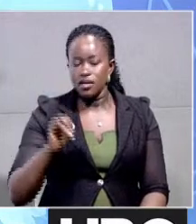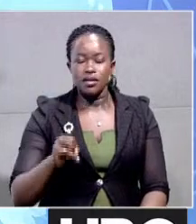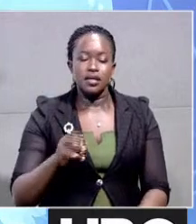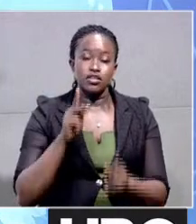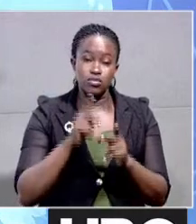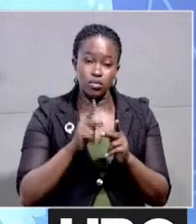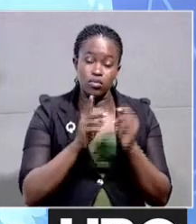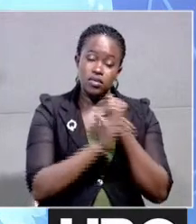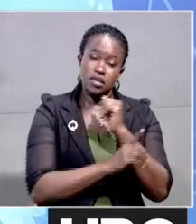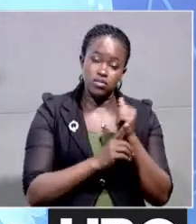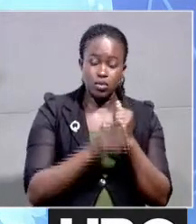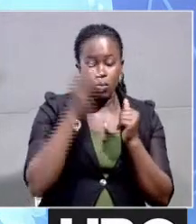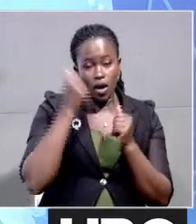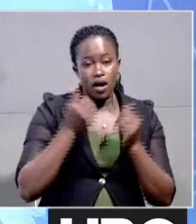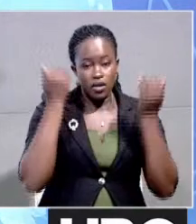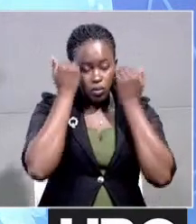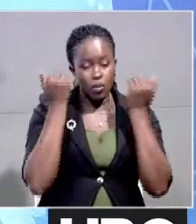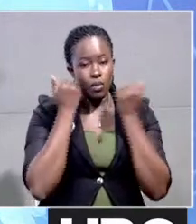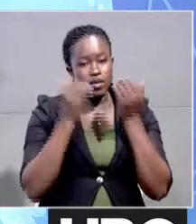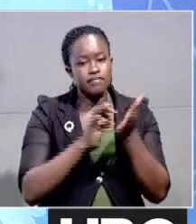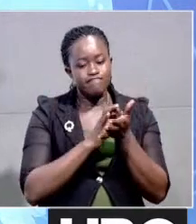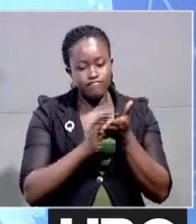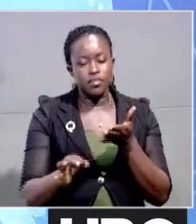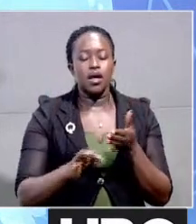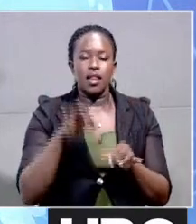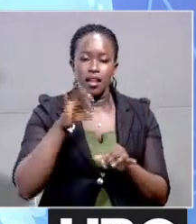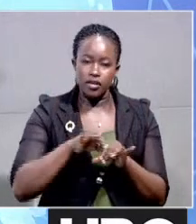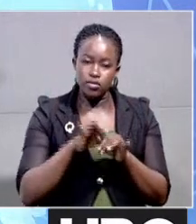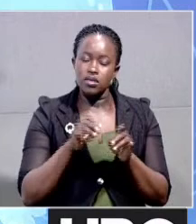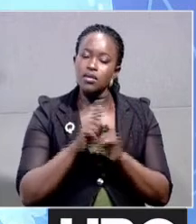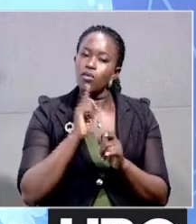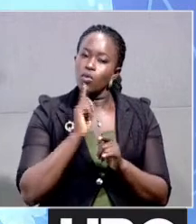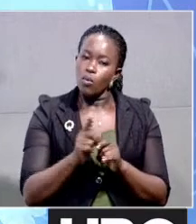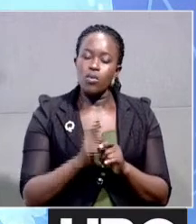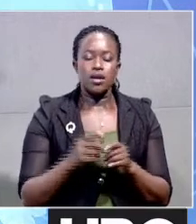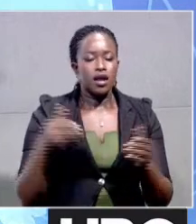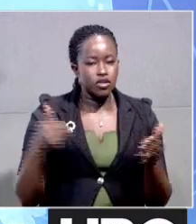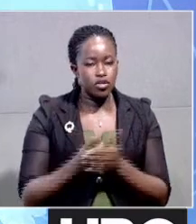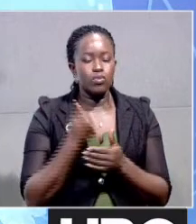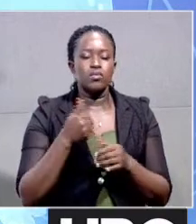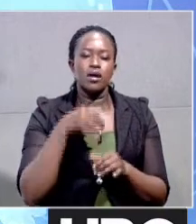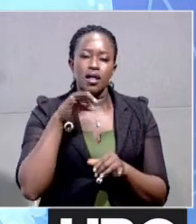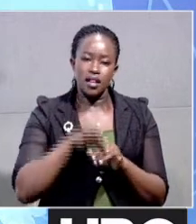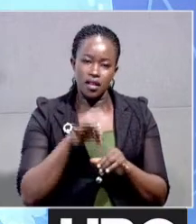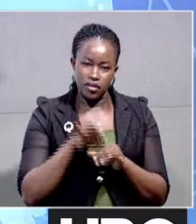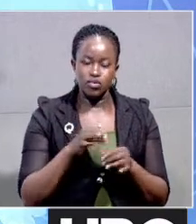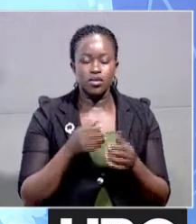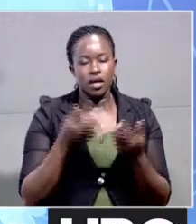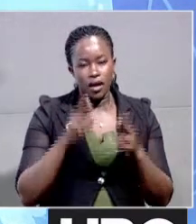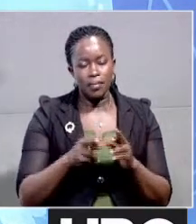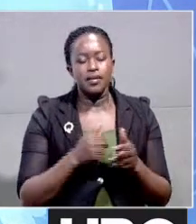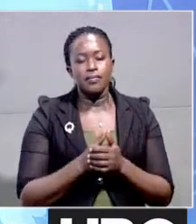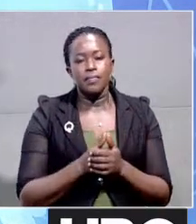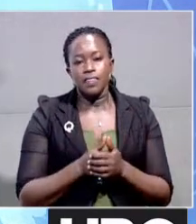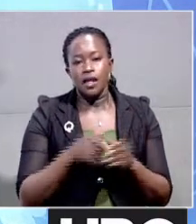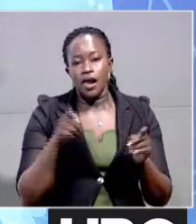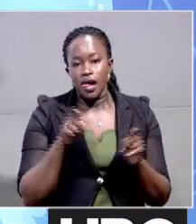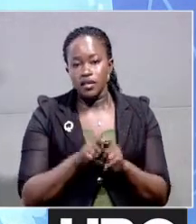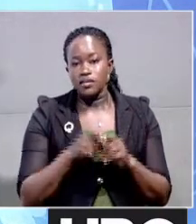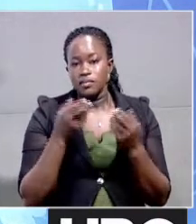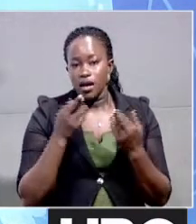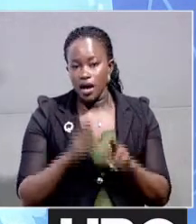this follows court nullifying the elections and ordering for by-elections. During FDC weekly press briefing